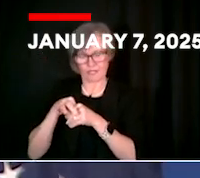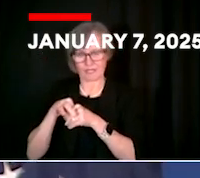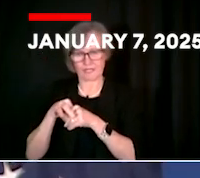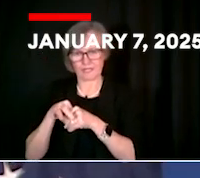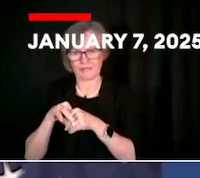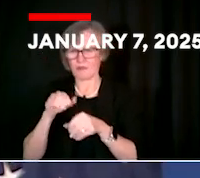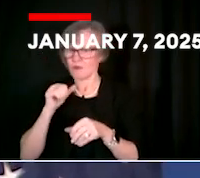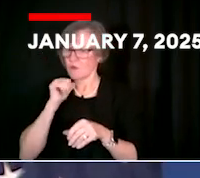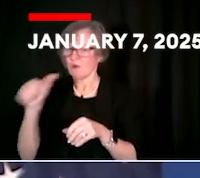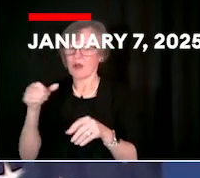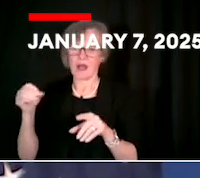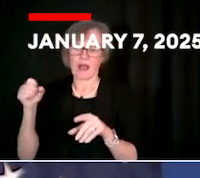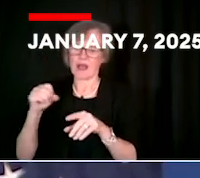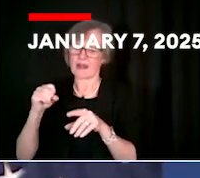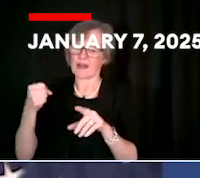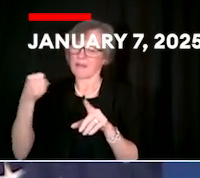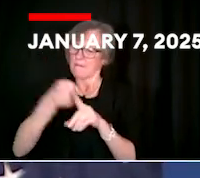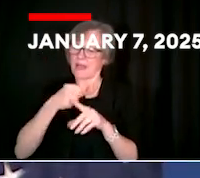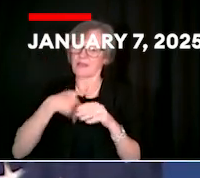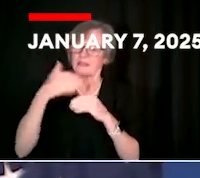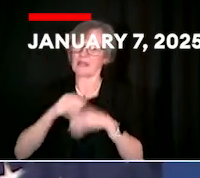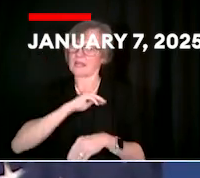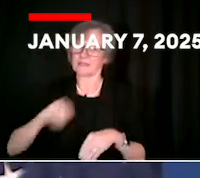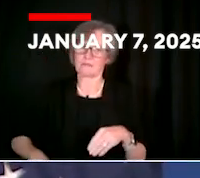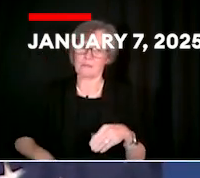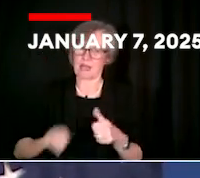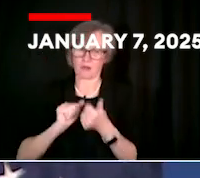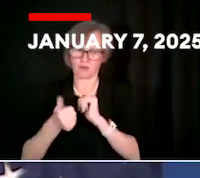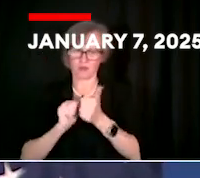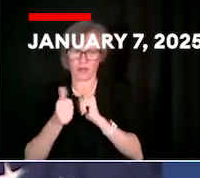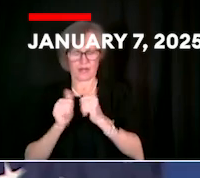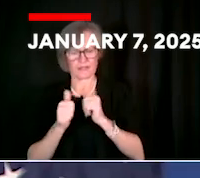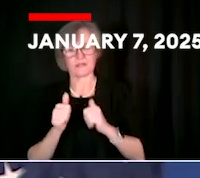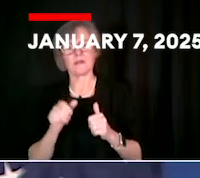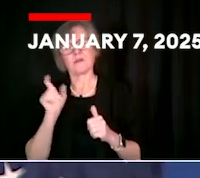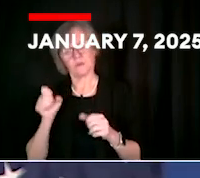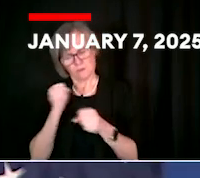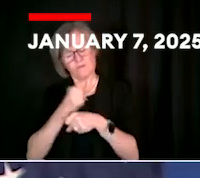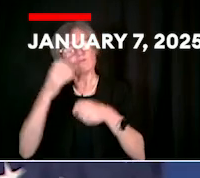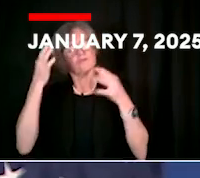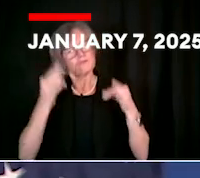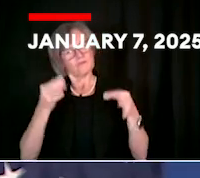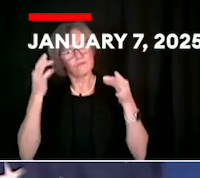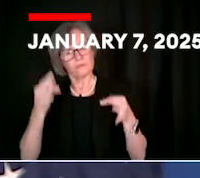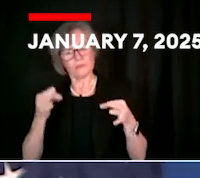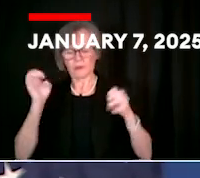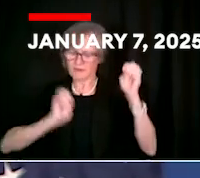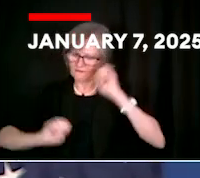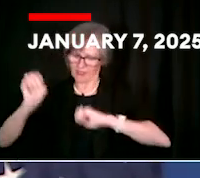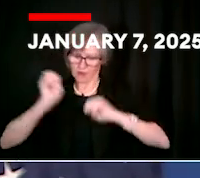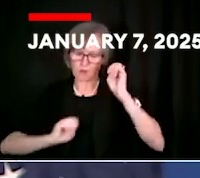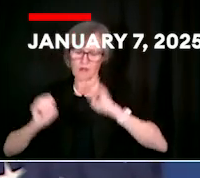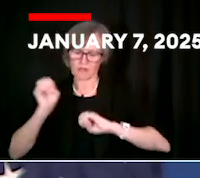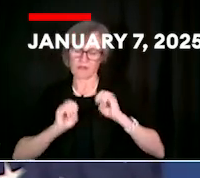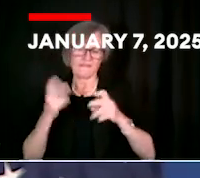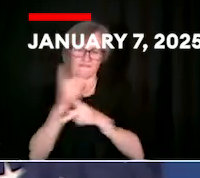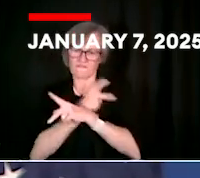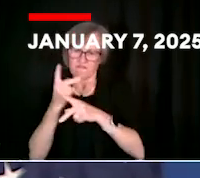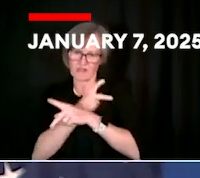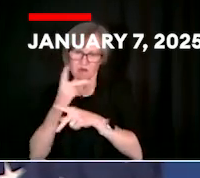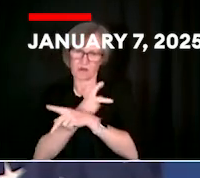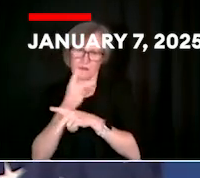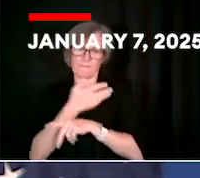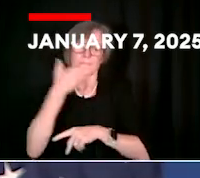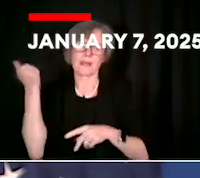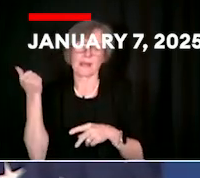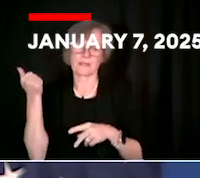the next mayor's race at all. And so they should make the determination. They should do an evaluation and figure out what's the best way to